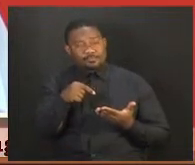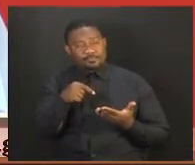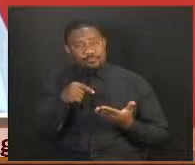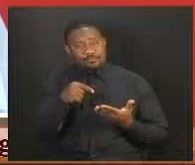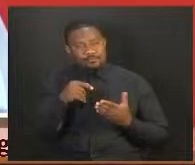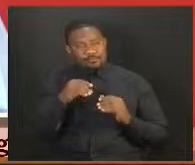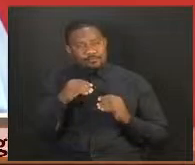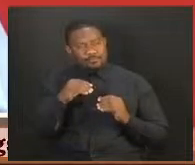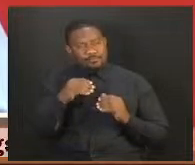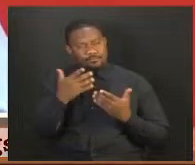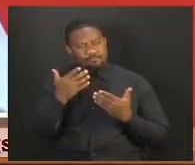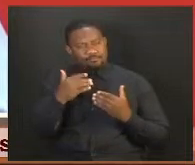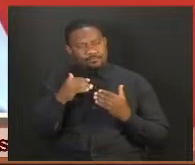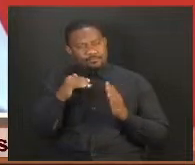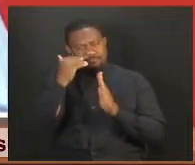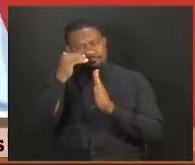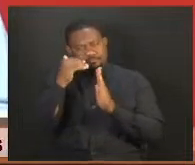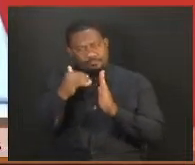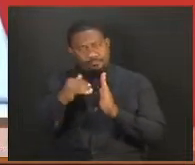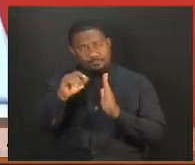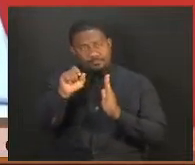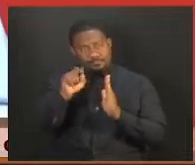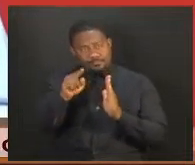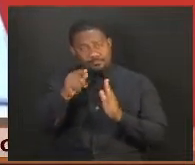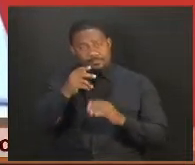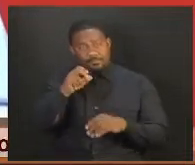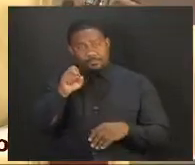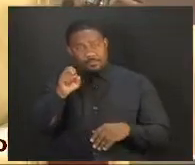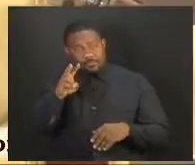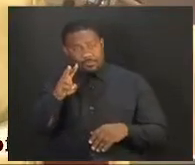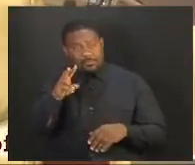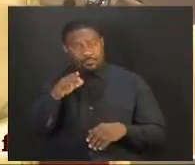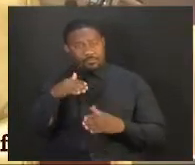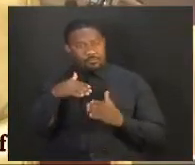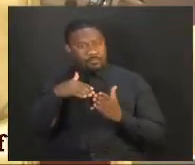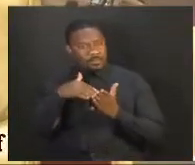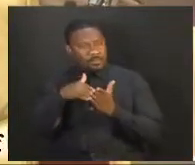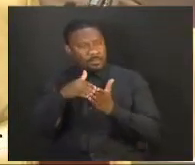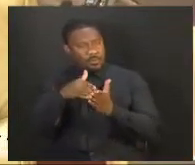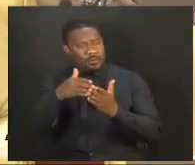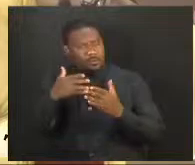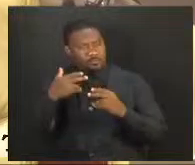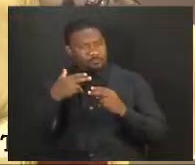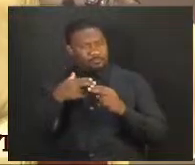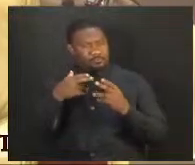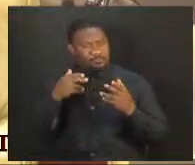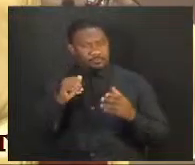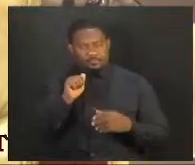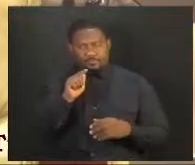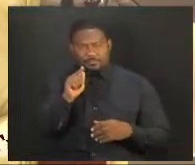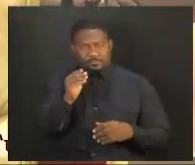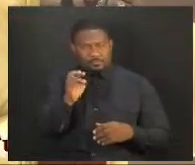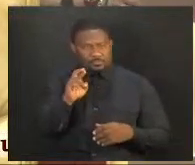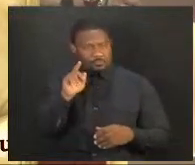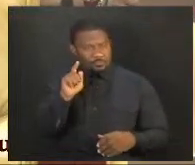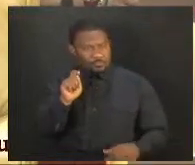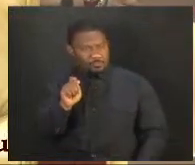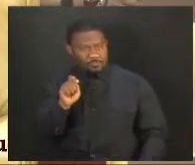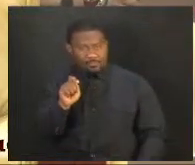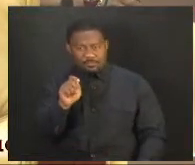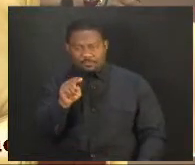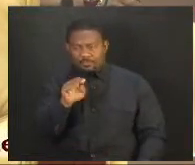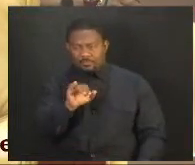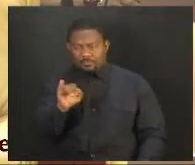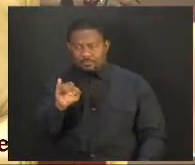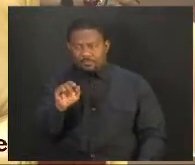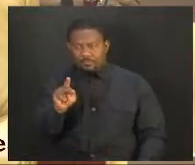Item 11 and 12 has been repeated. Honorable Alfred Ni Koteyashi. It's both